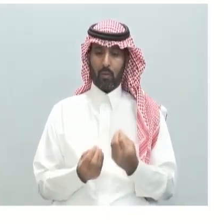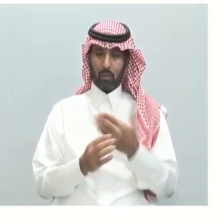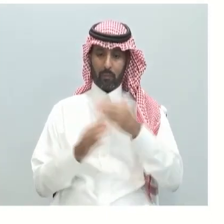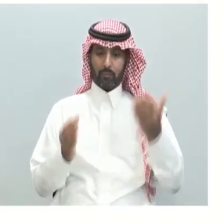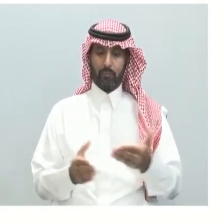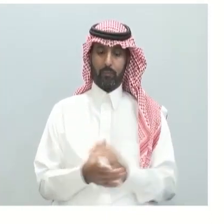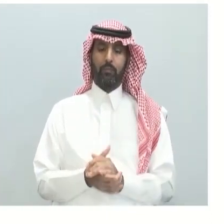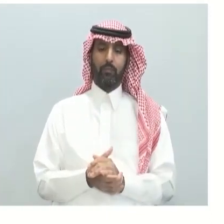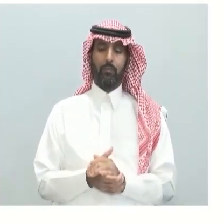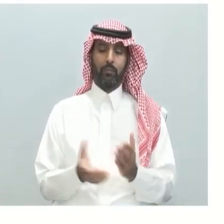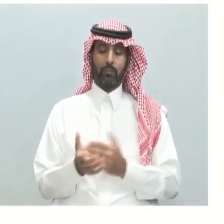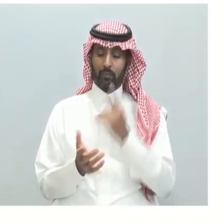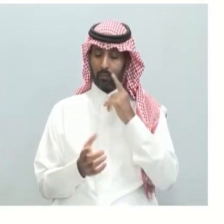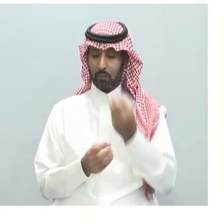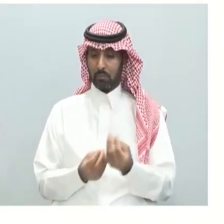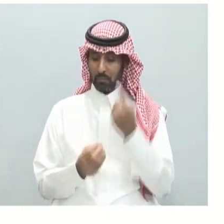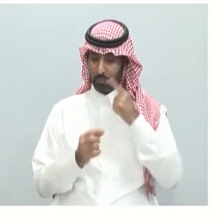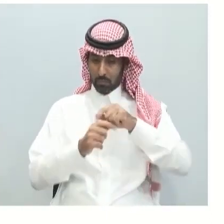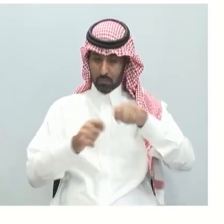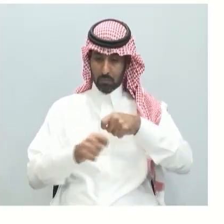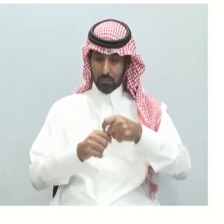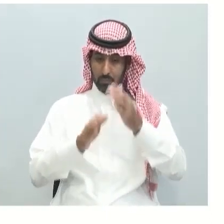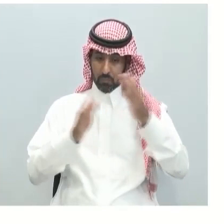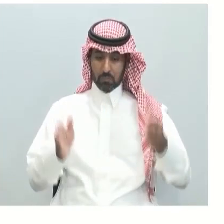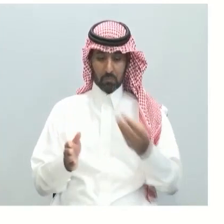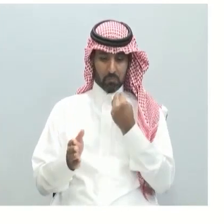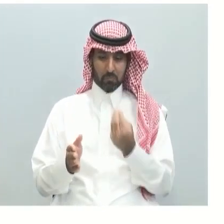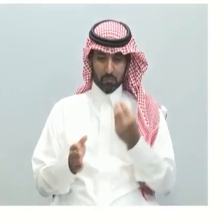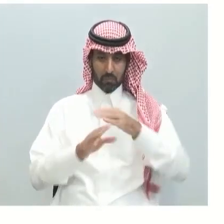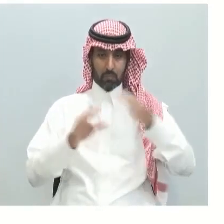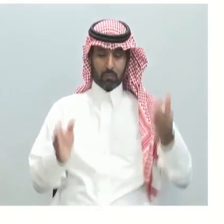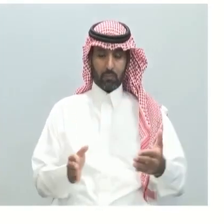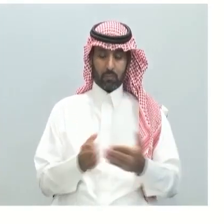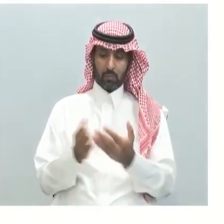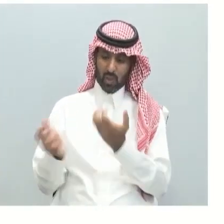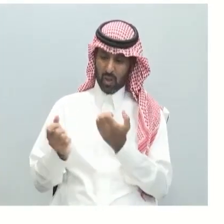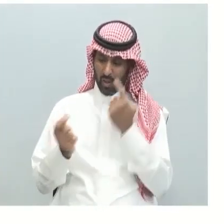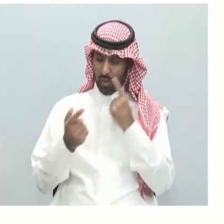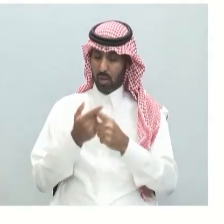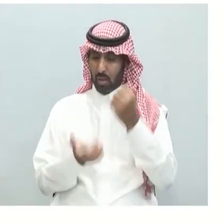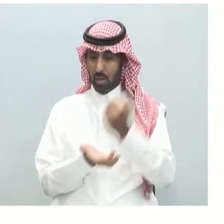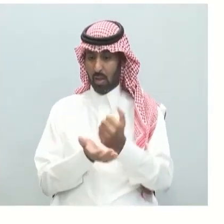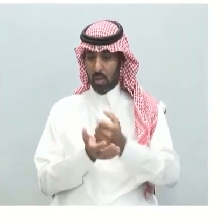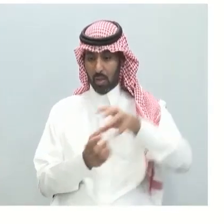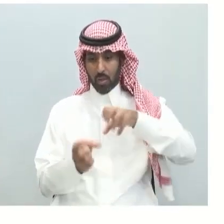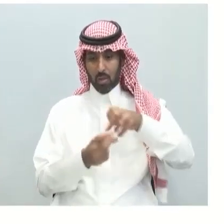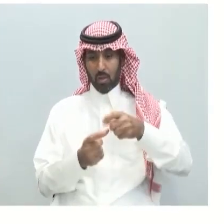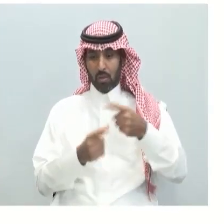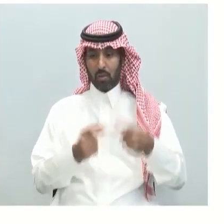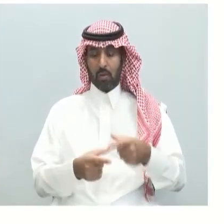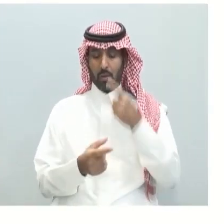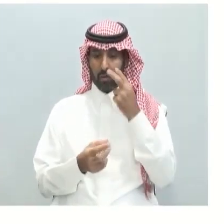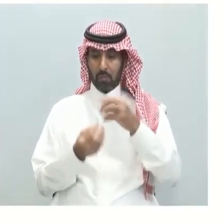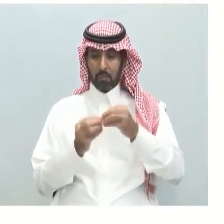for consumers. Glossy wrappers, beautifully designed boxes, vacuum-wrapped coffee, plastic containers,